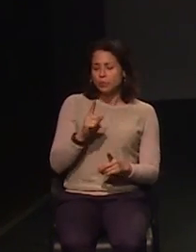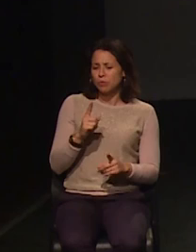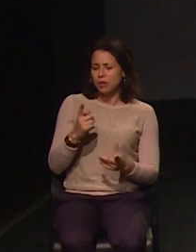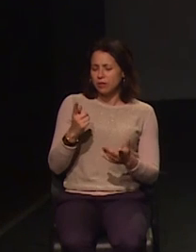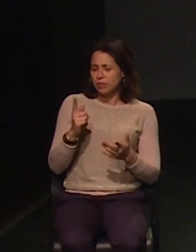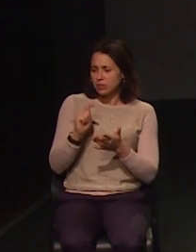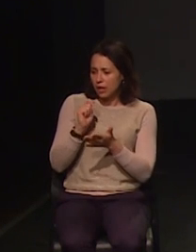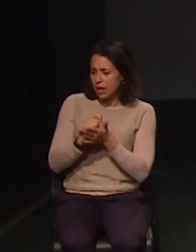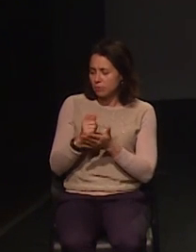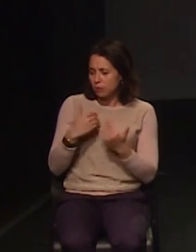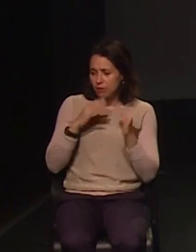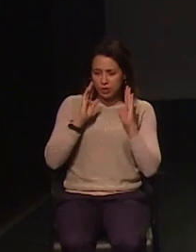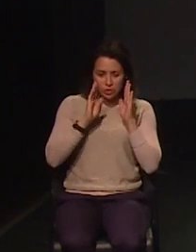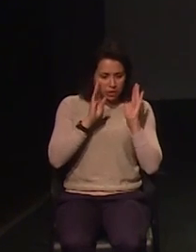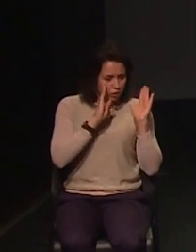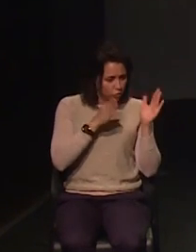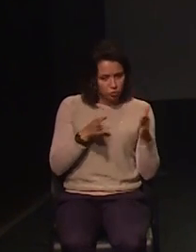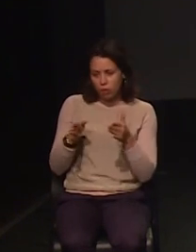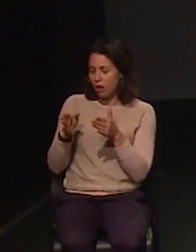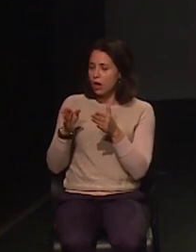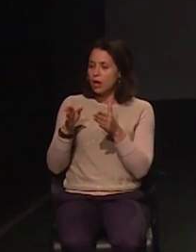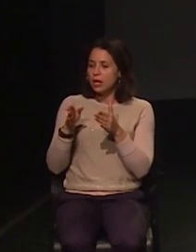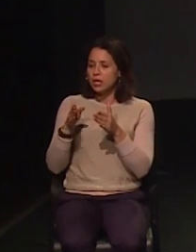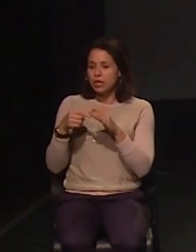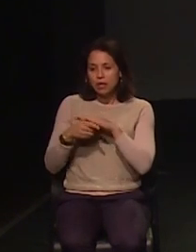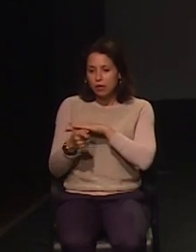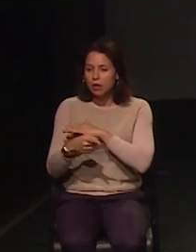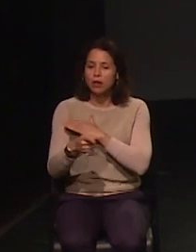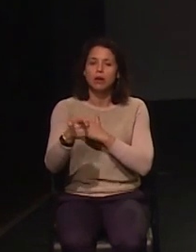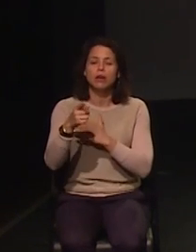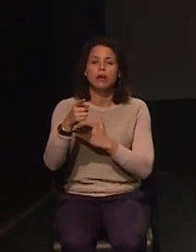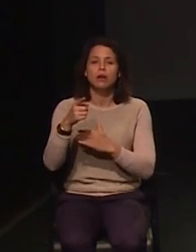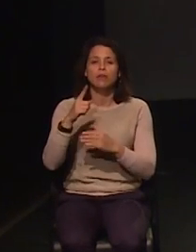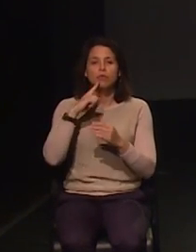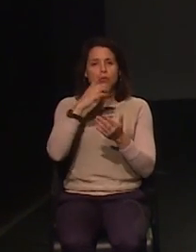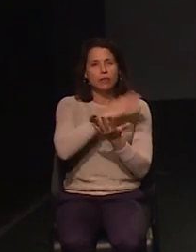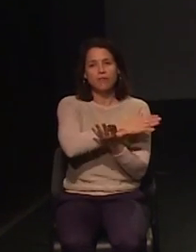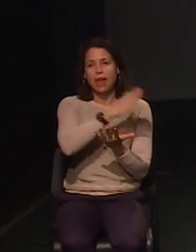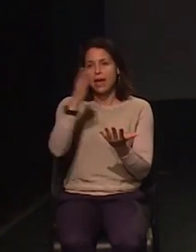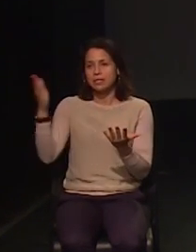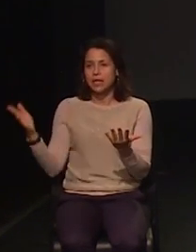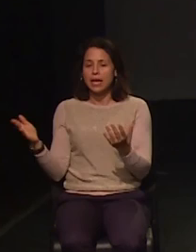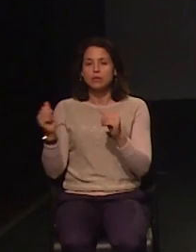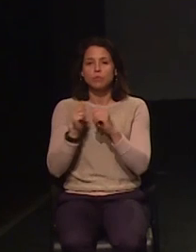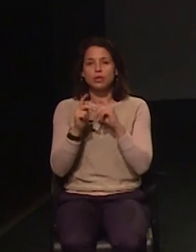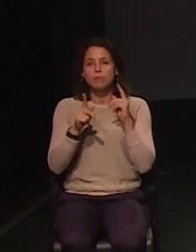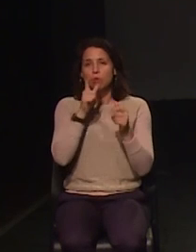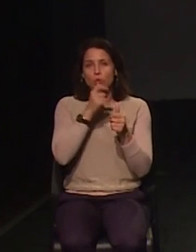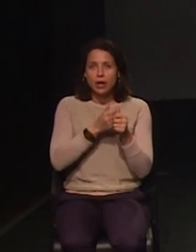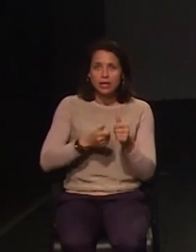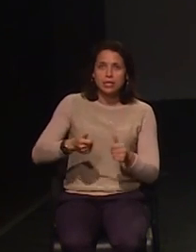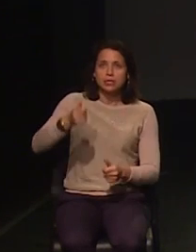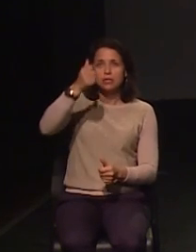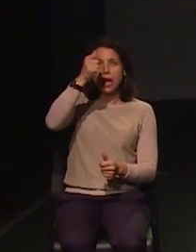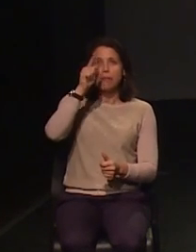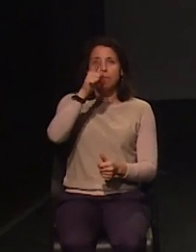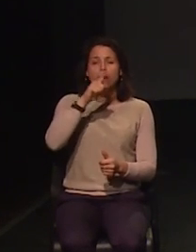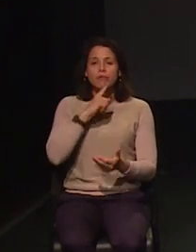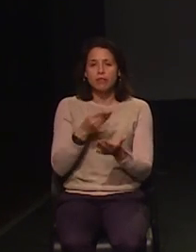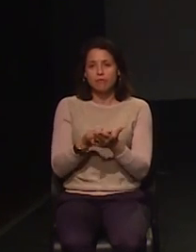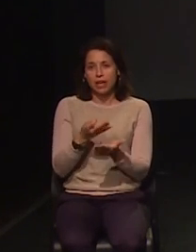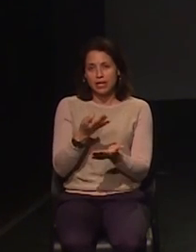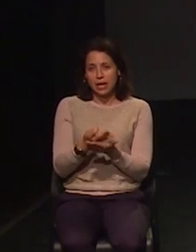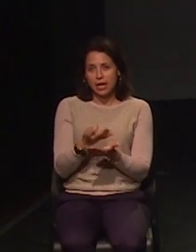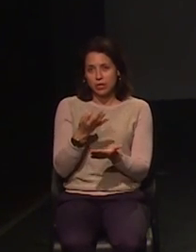stark terms to the vast chasm between those at the top of the financial food chain